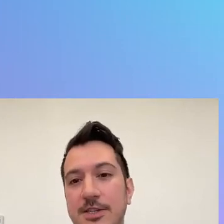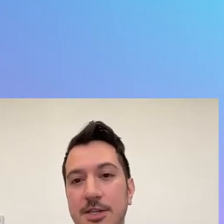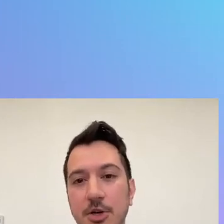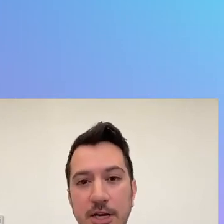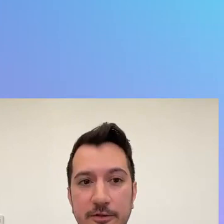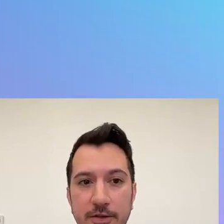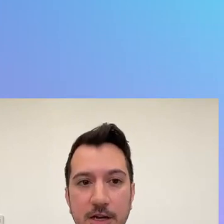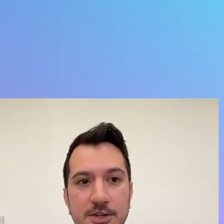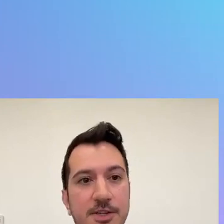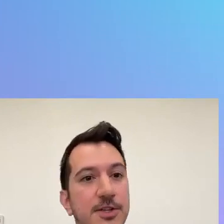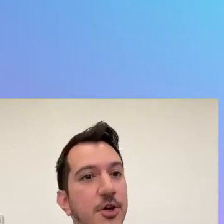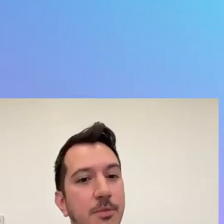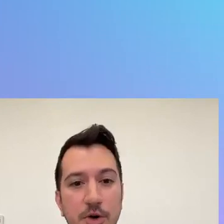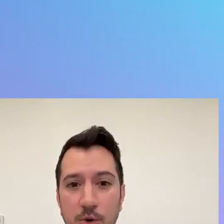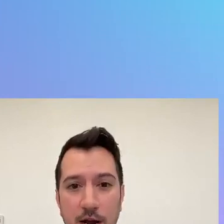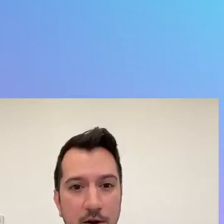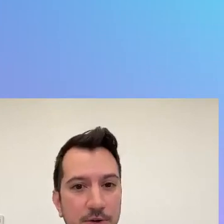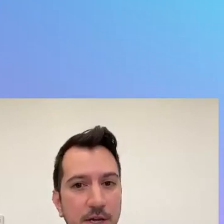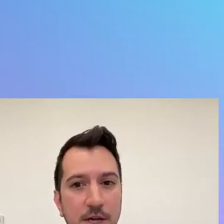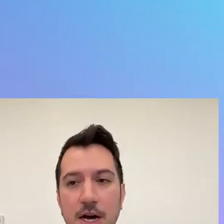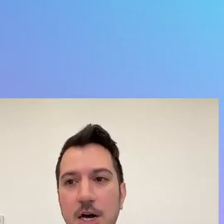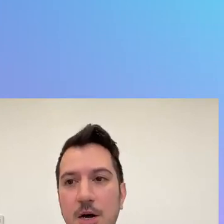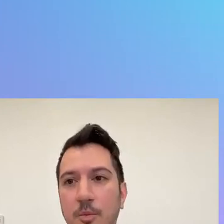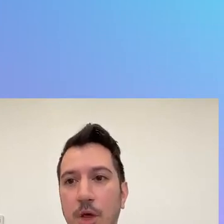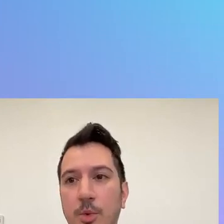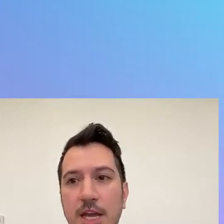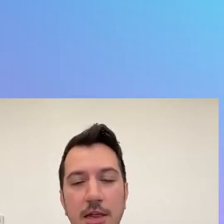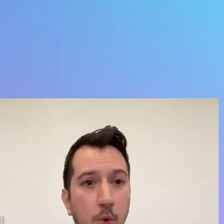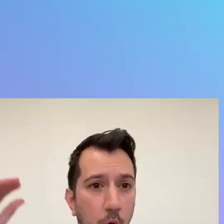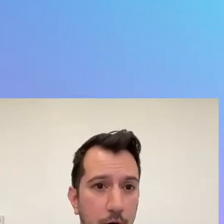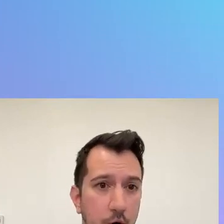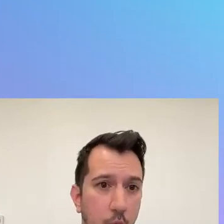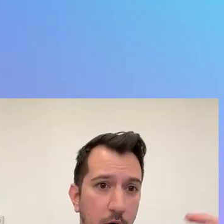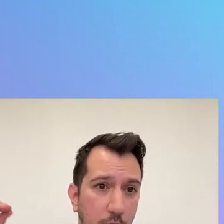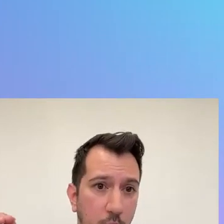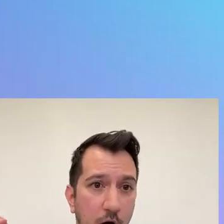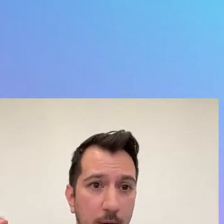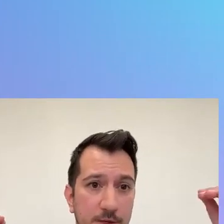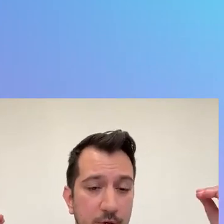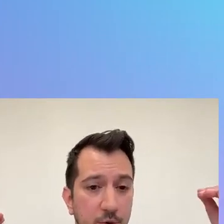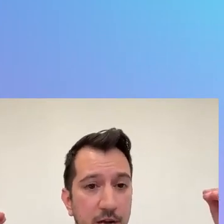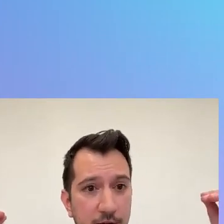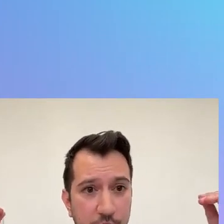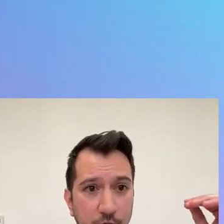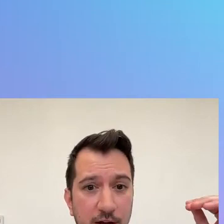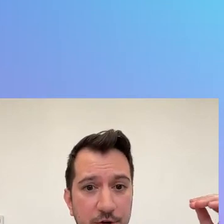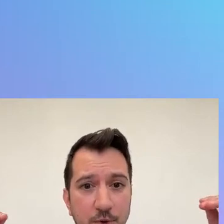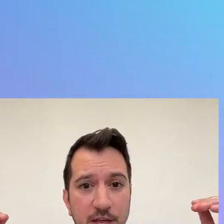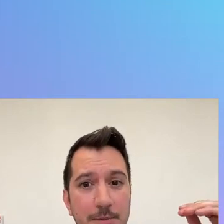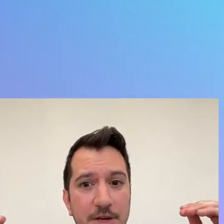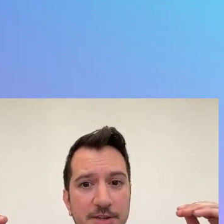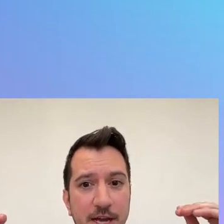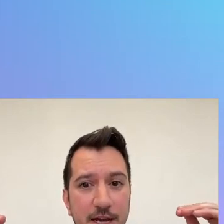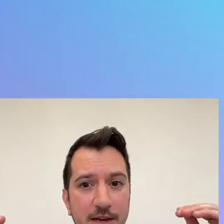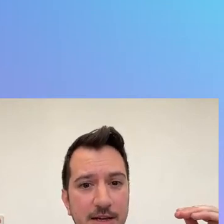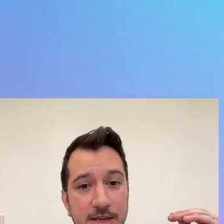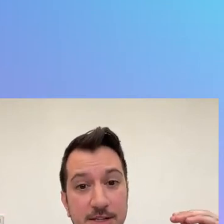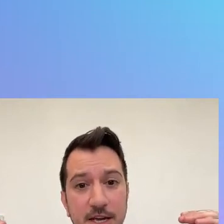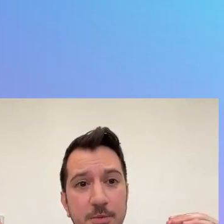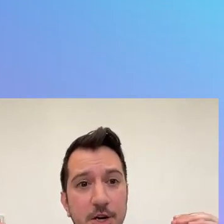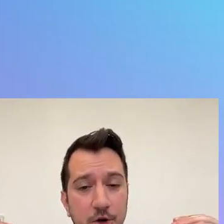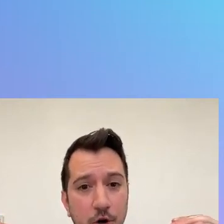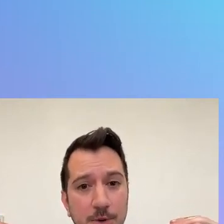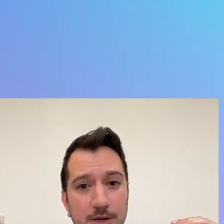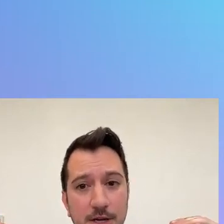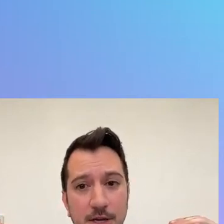like it's still in flux, it's still moving around. Whether we get like 1-to-1 requirements between 2.2 and the APCA is